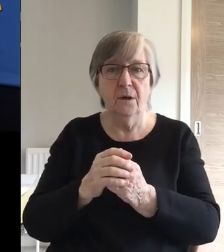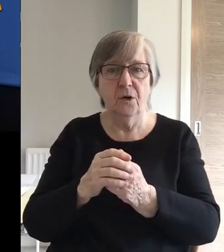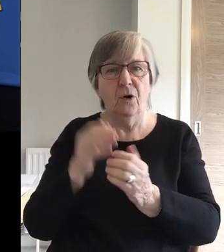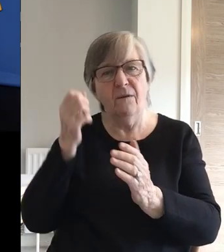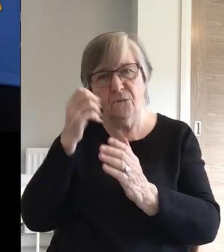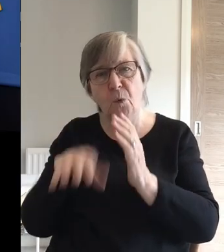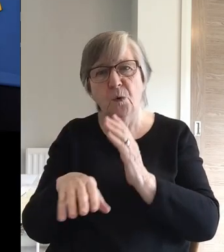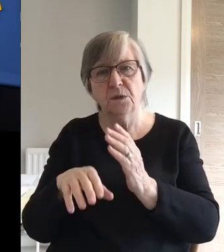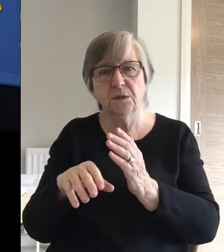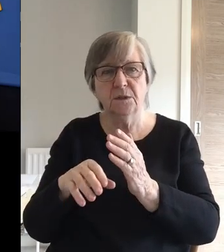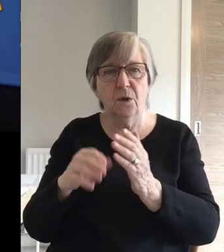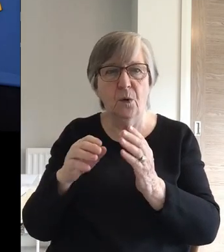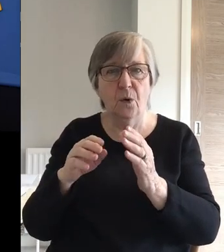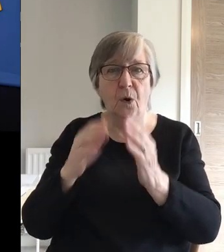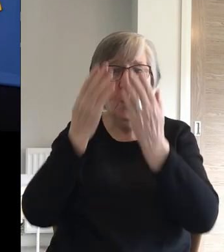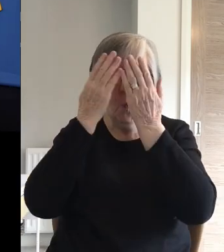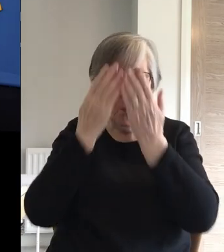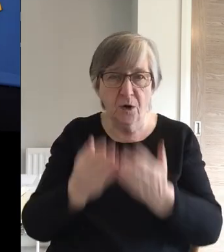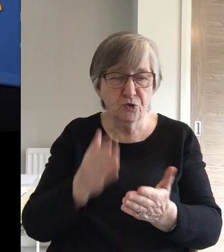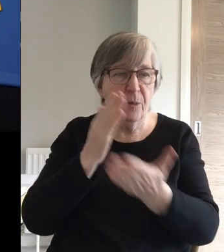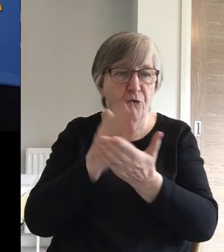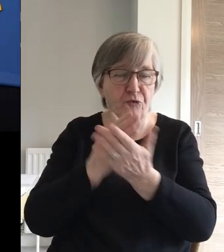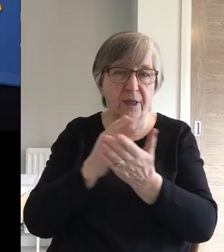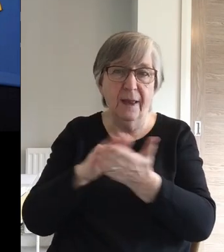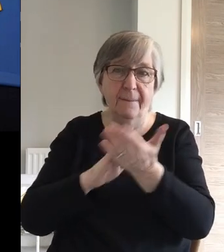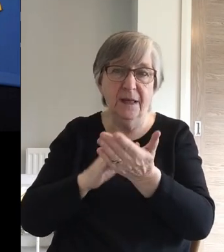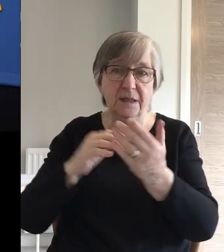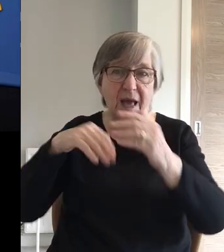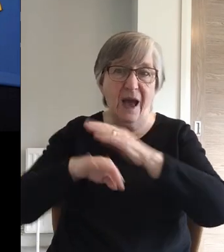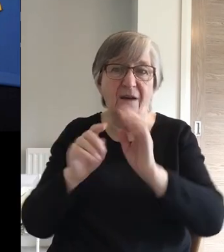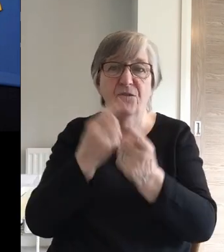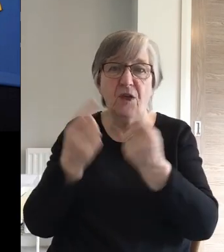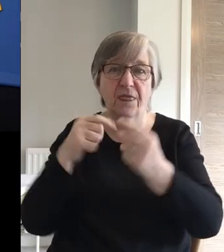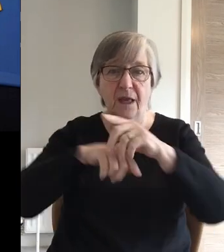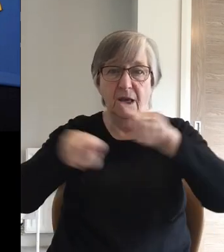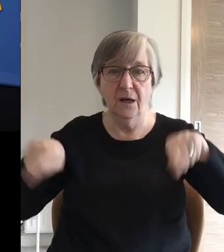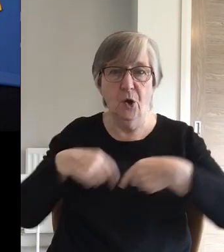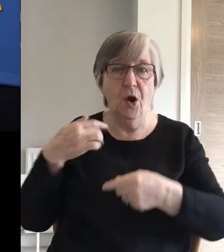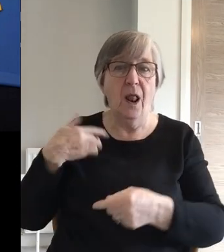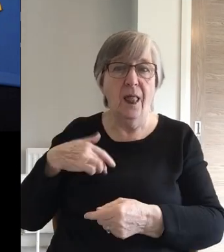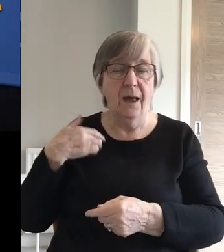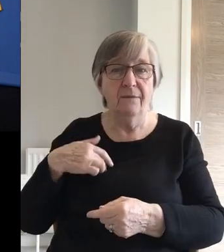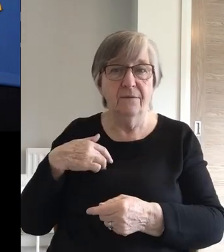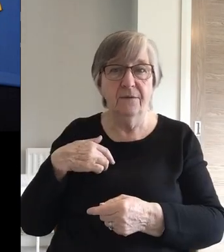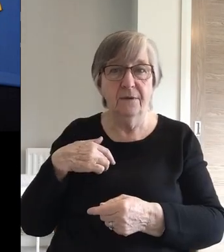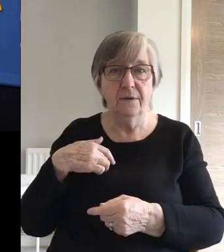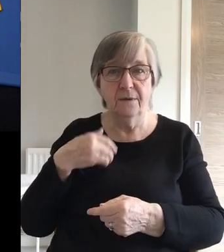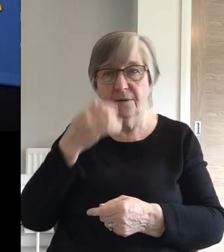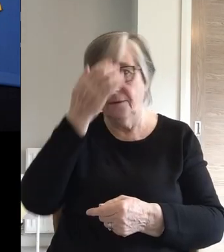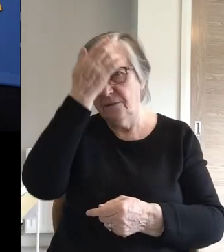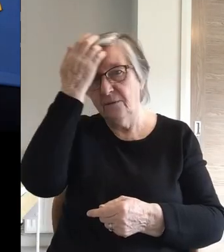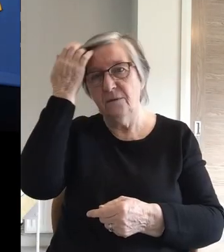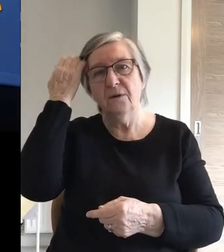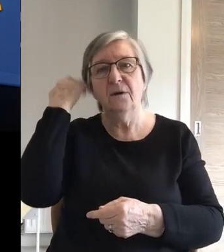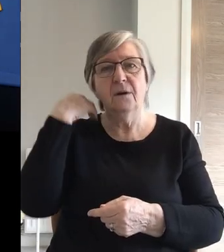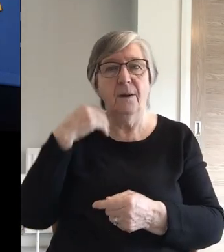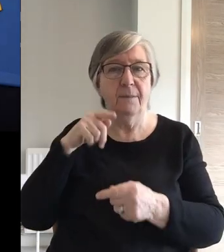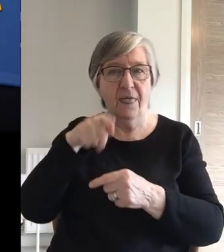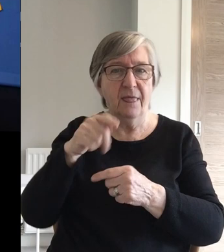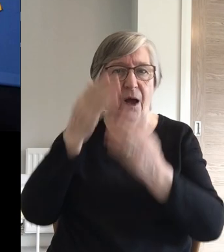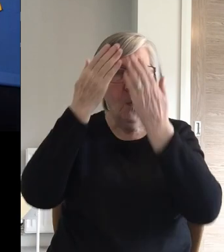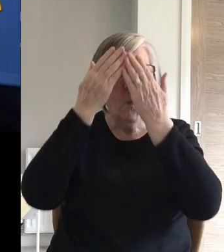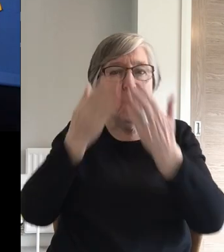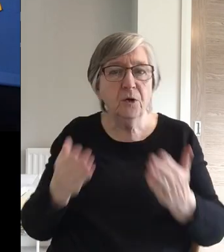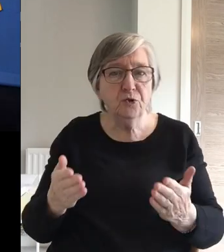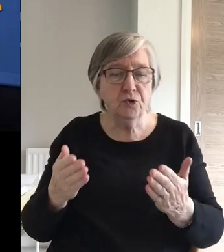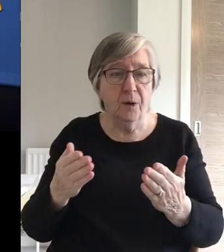which worship is an all-of-life response, as Paul tells us at the beginning of Romans chapter 12. But that worship as